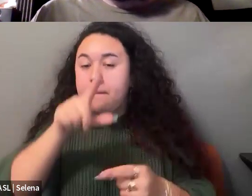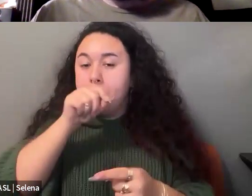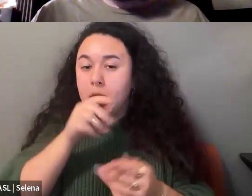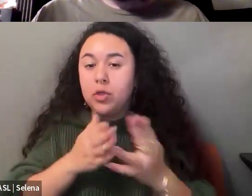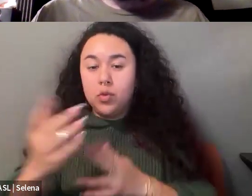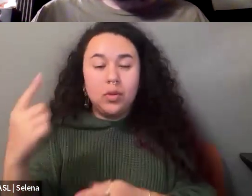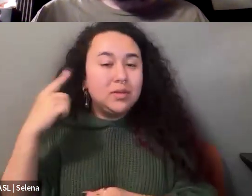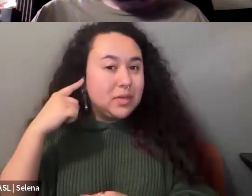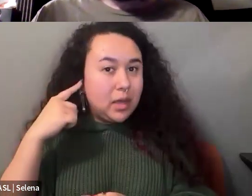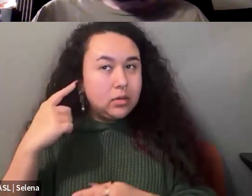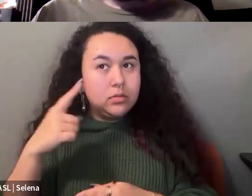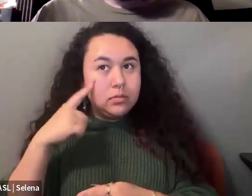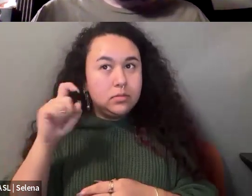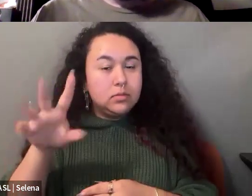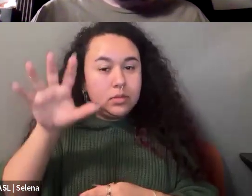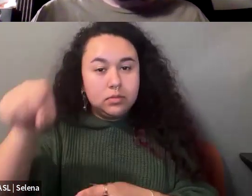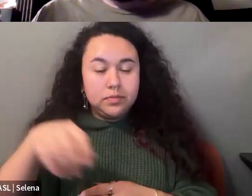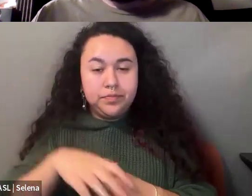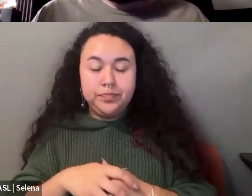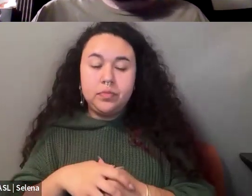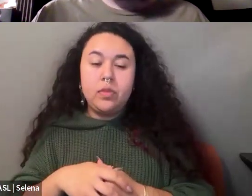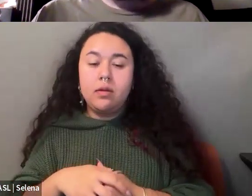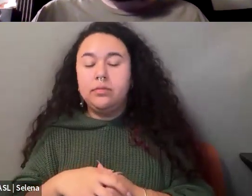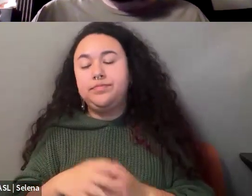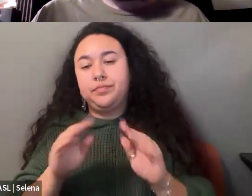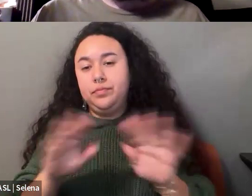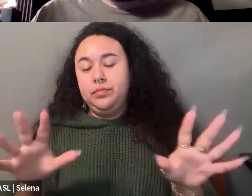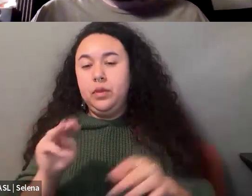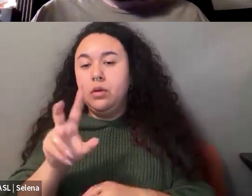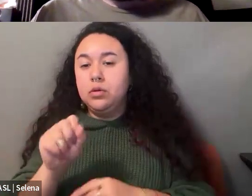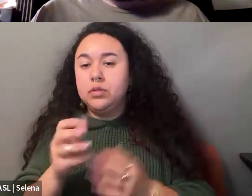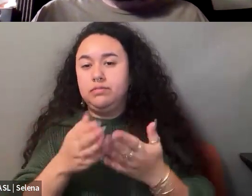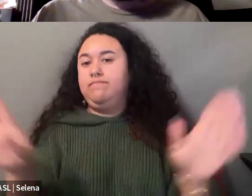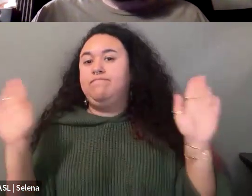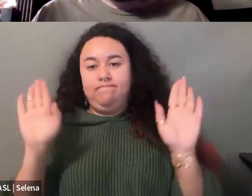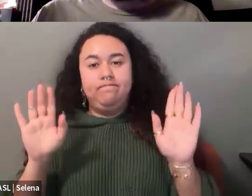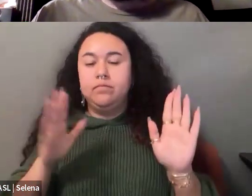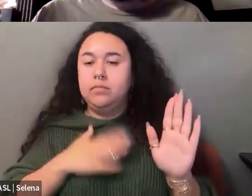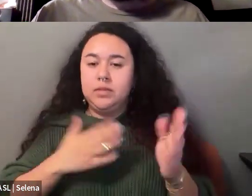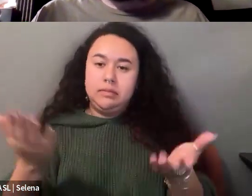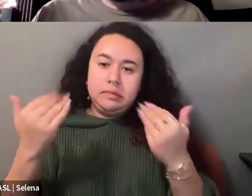ear. So please spread the news far and wide if you can do that.